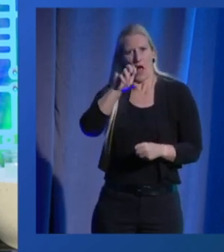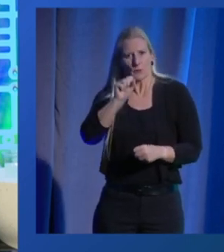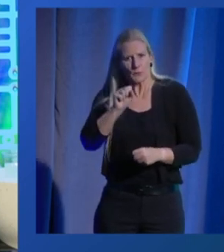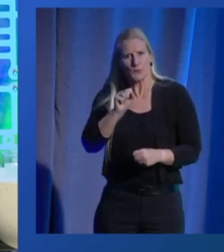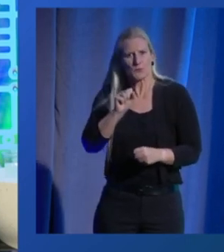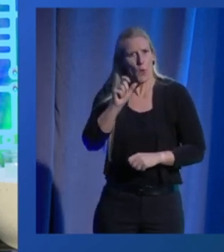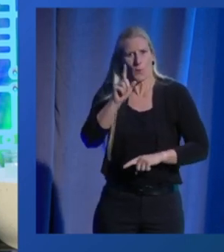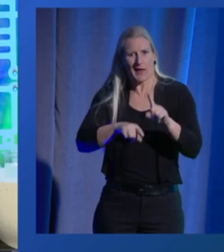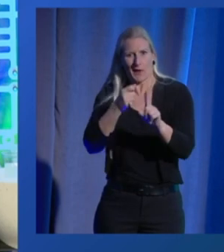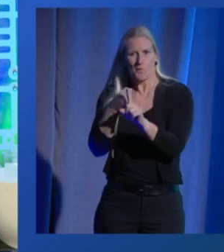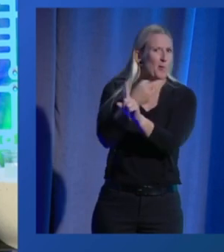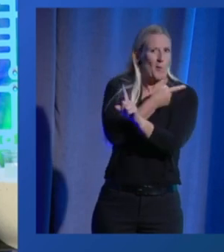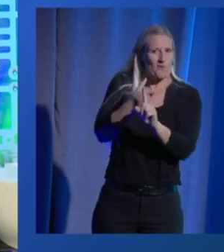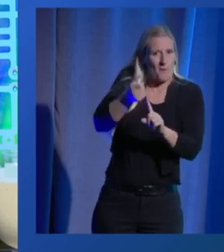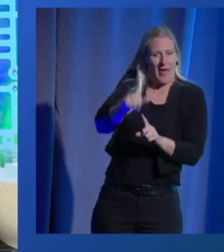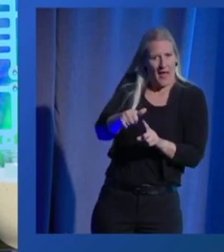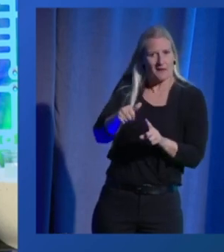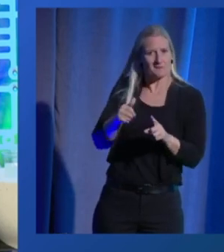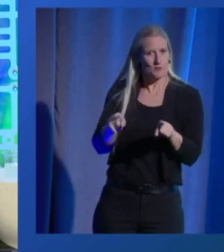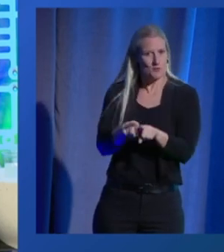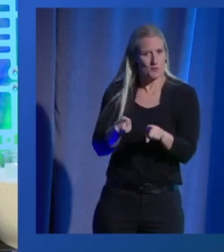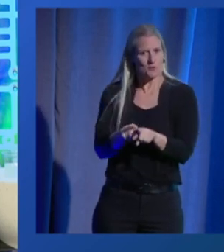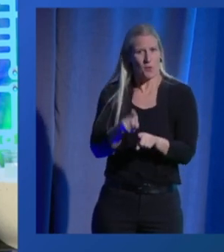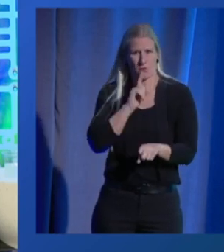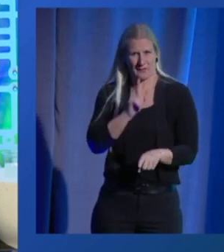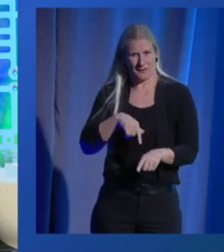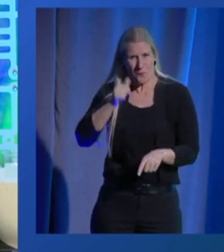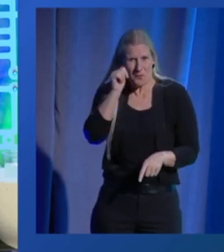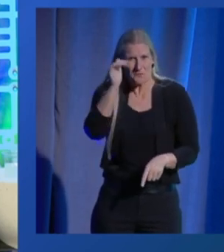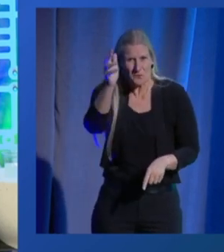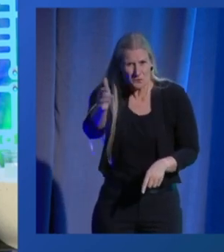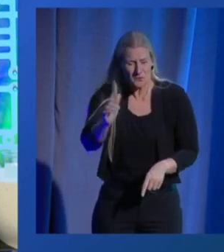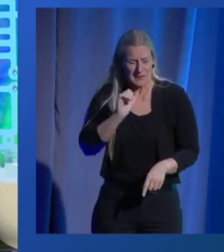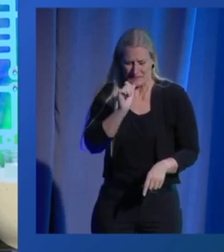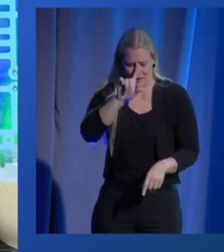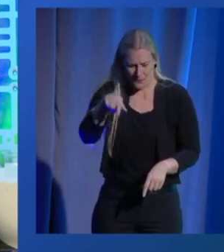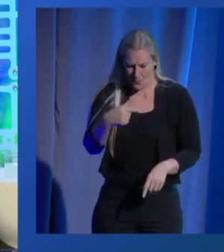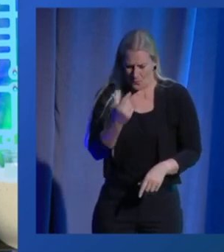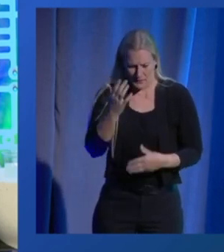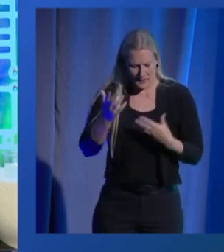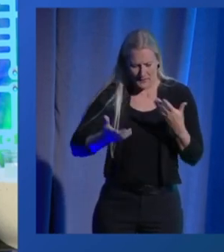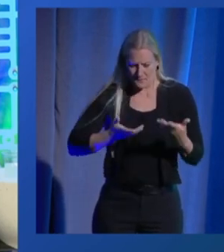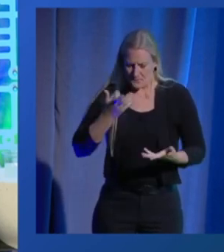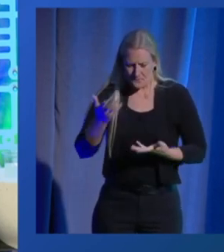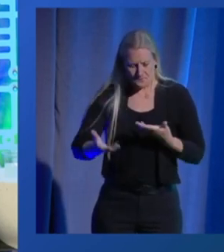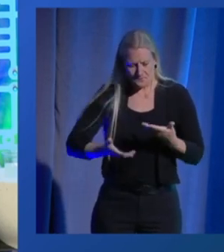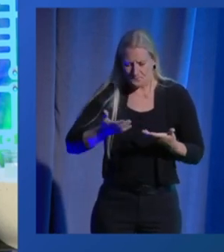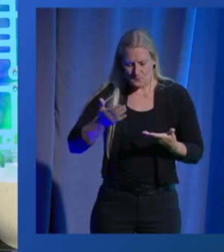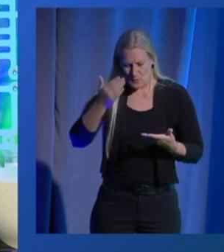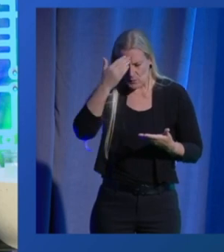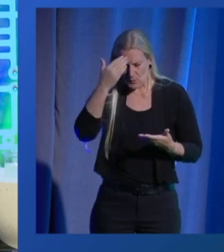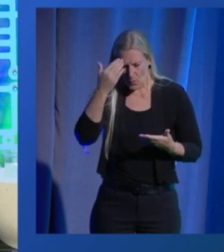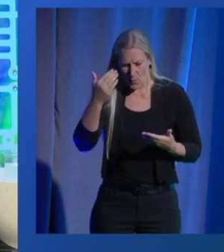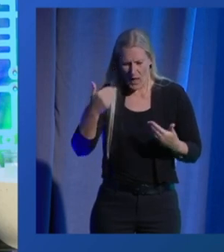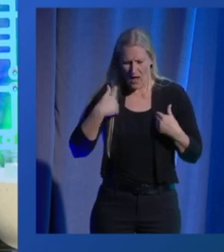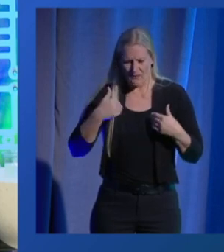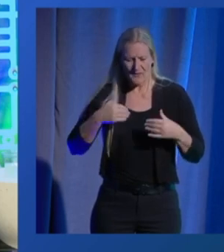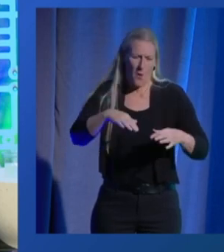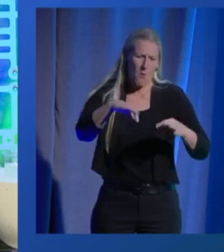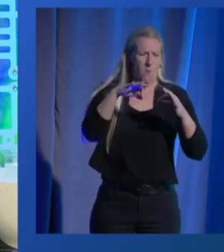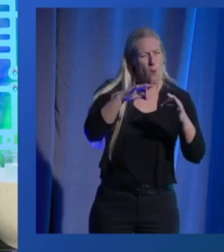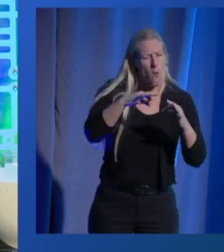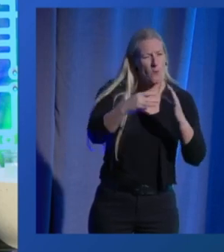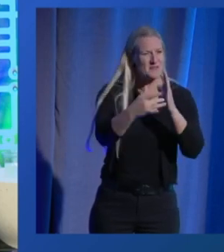so I think that in terms of the future we need to not only look towards having the optimal Technical